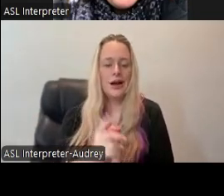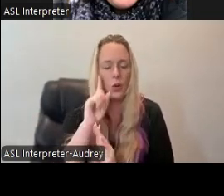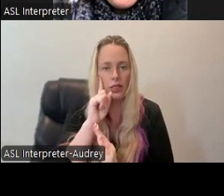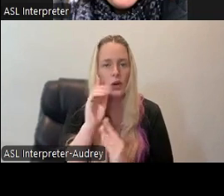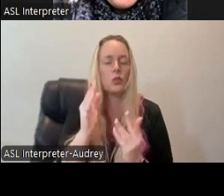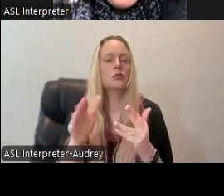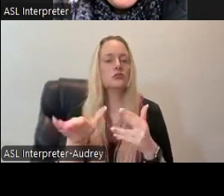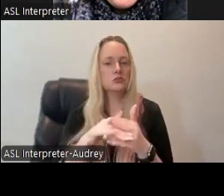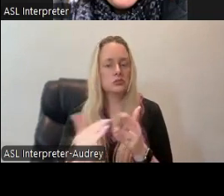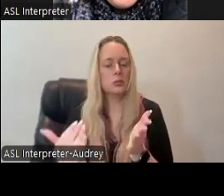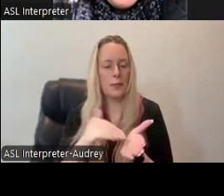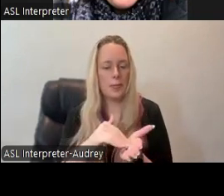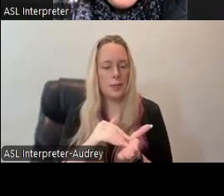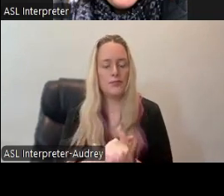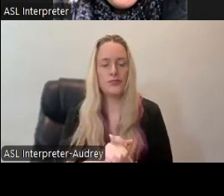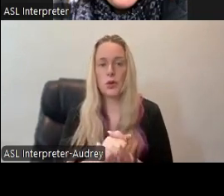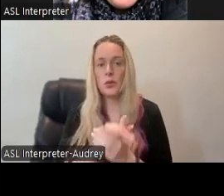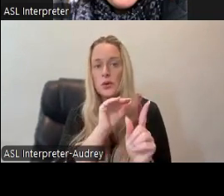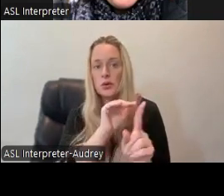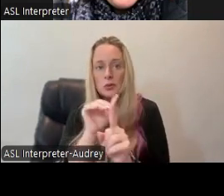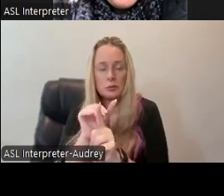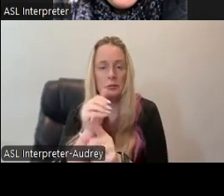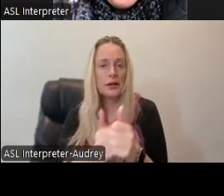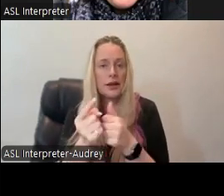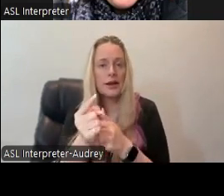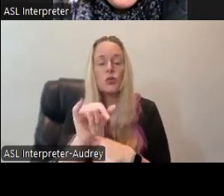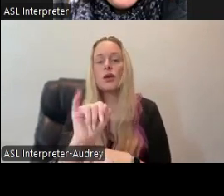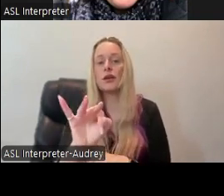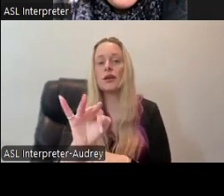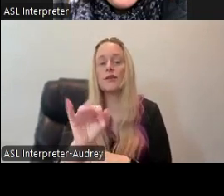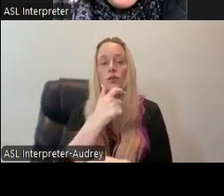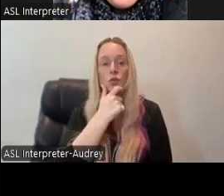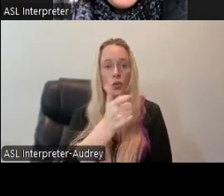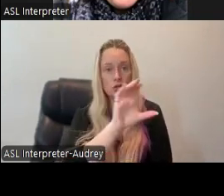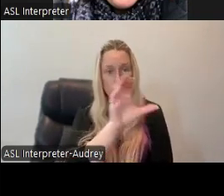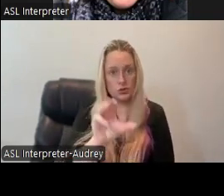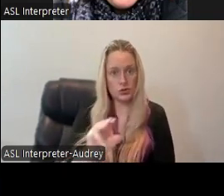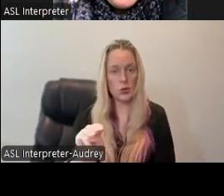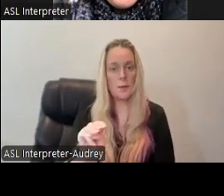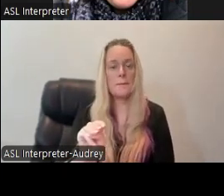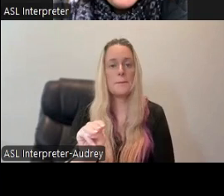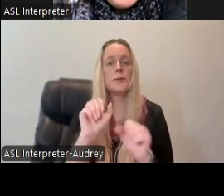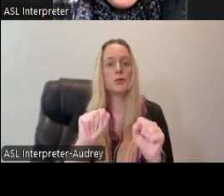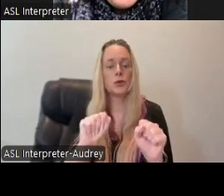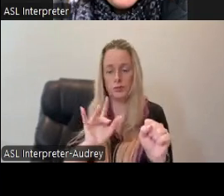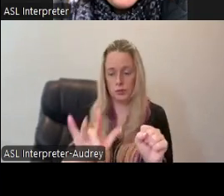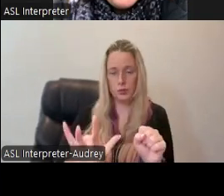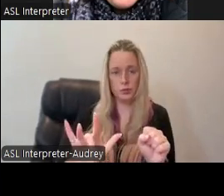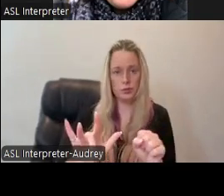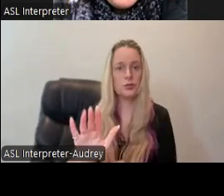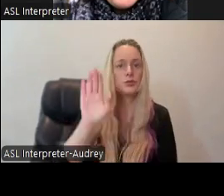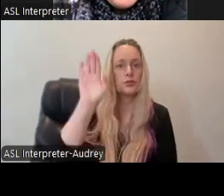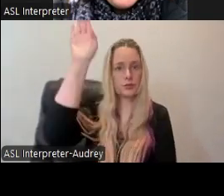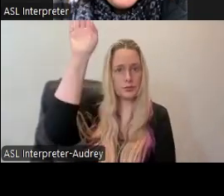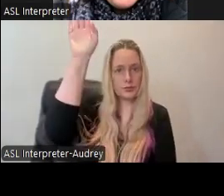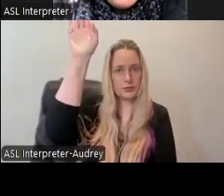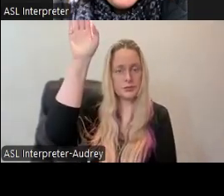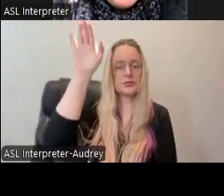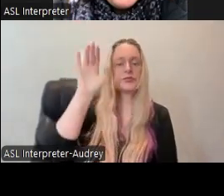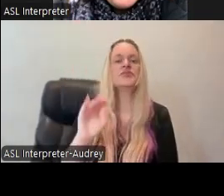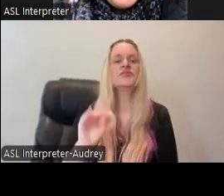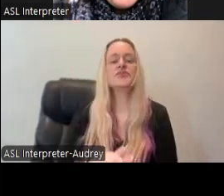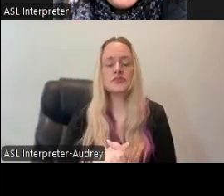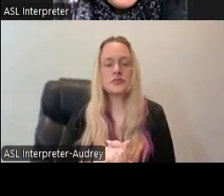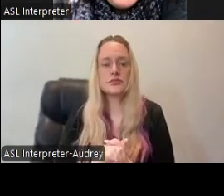another break. I just want to remind everyone, if you're on the video, please press the raise hand